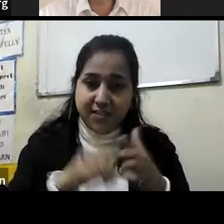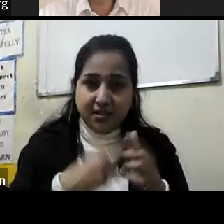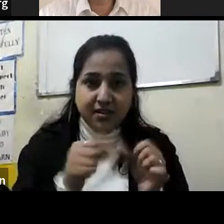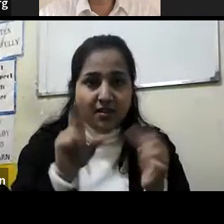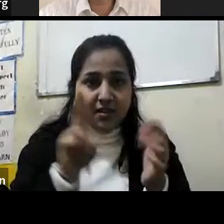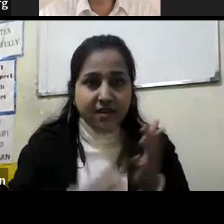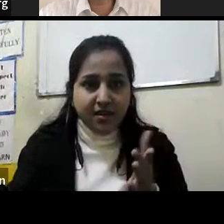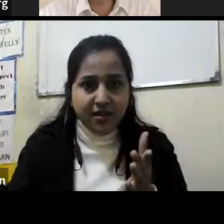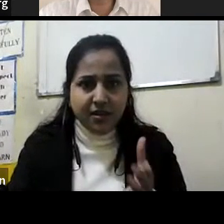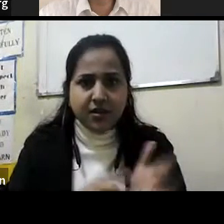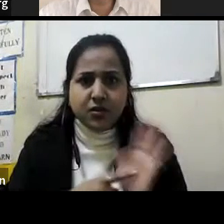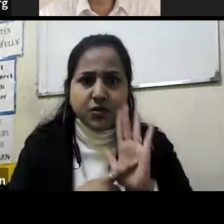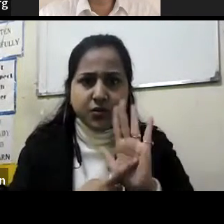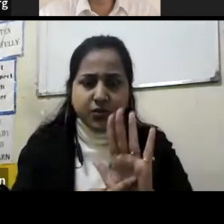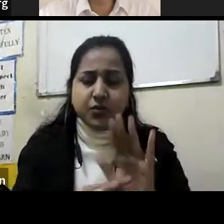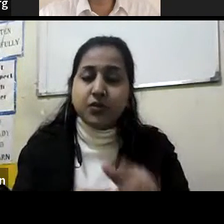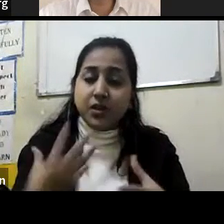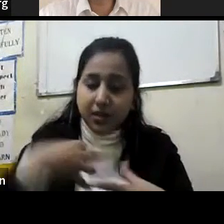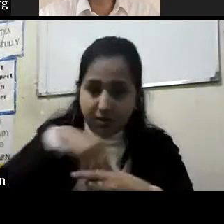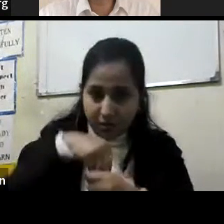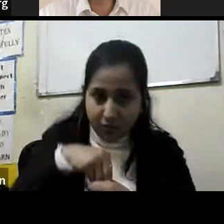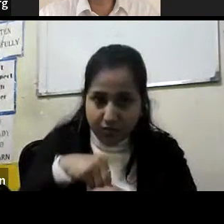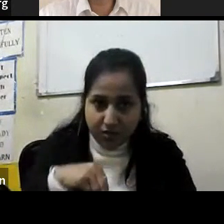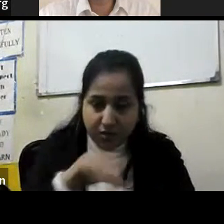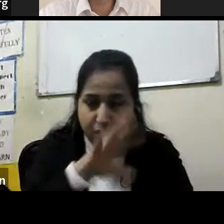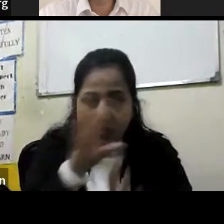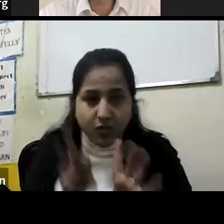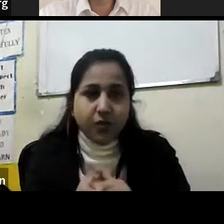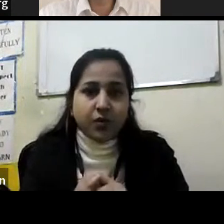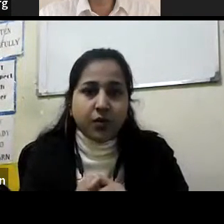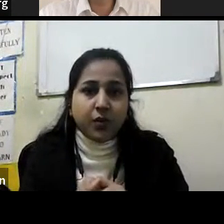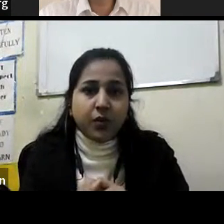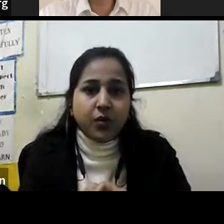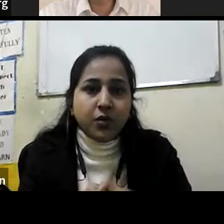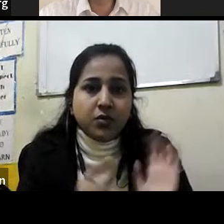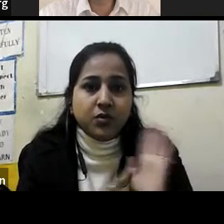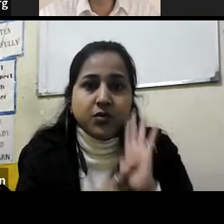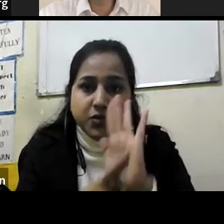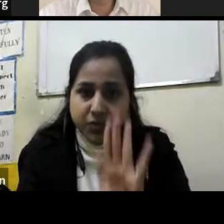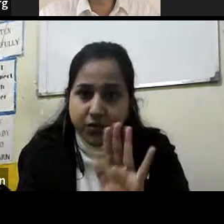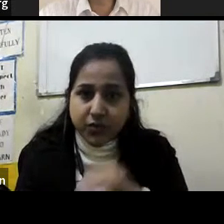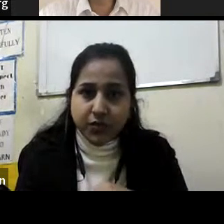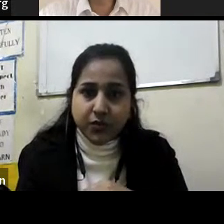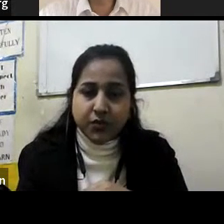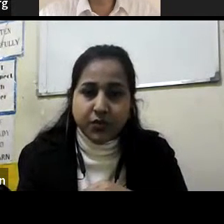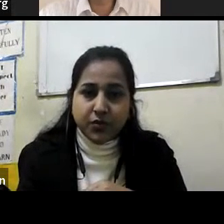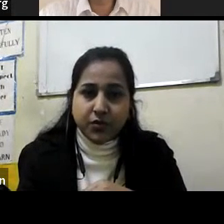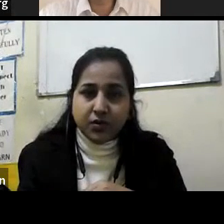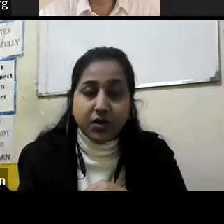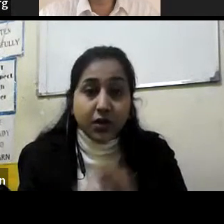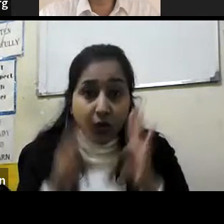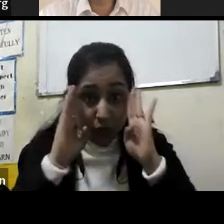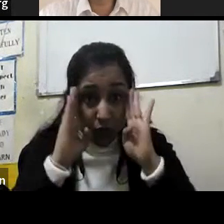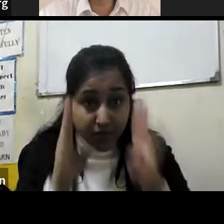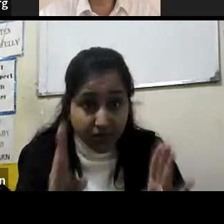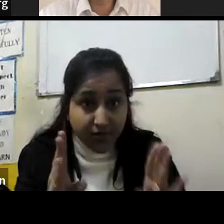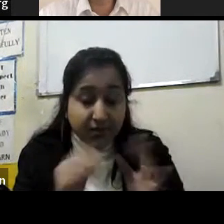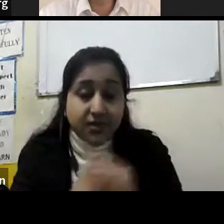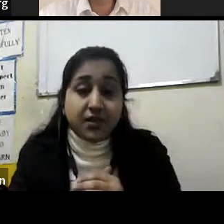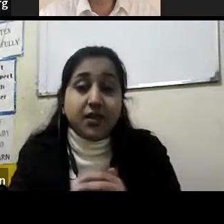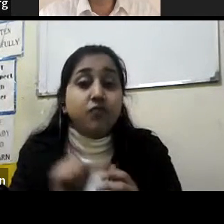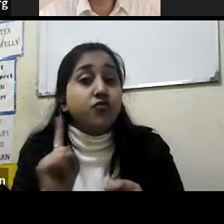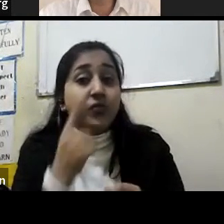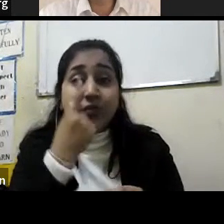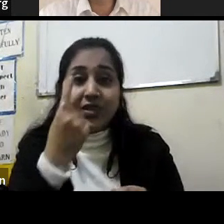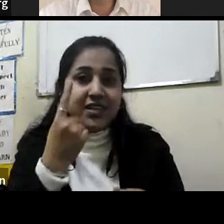been there, keeping inclusion as a focus. People like, Cognizant, from the beginning, we kept inclusion as a focus. In fact, a two stream. One is